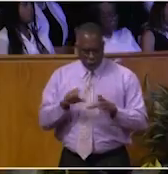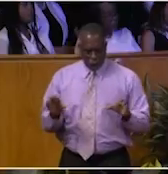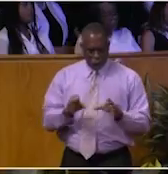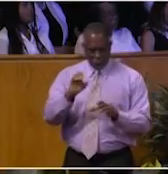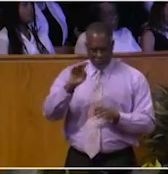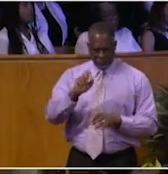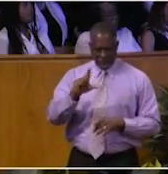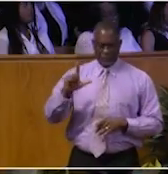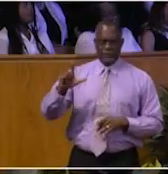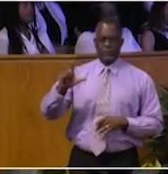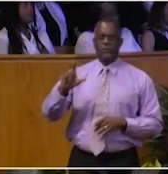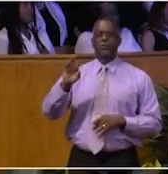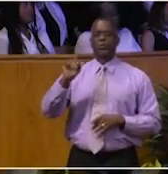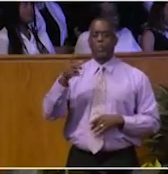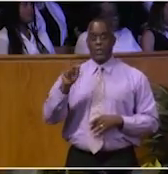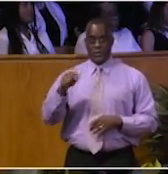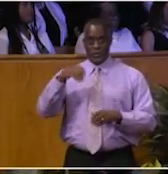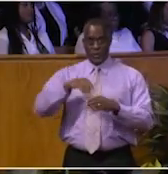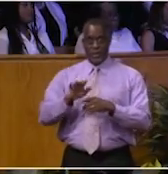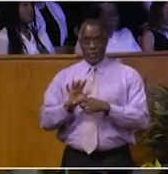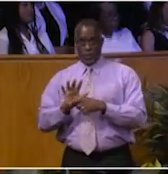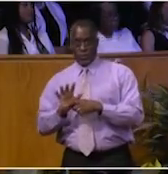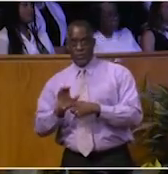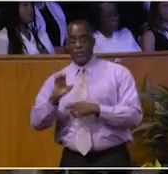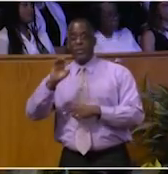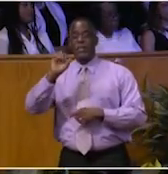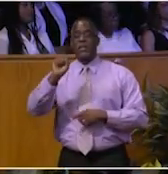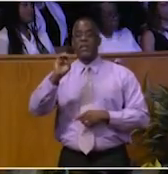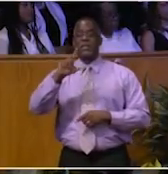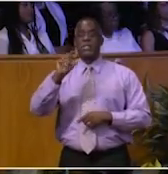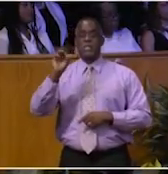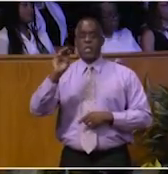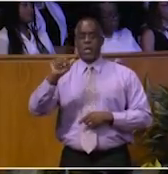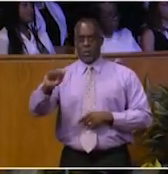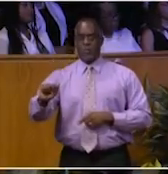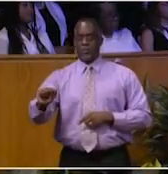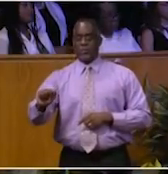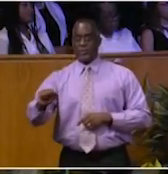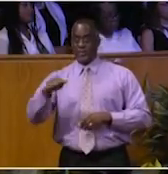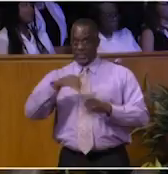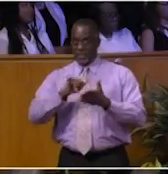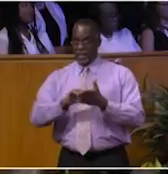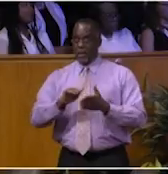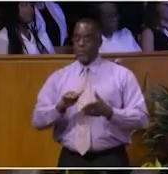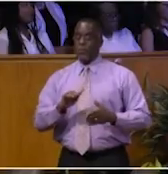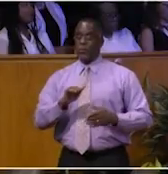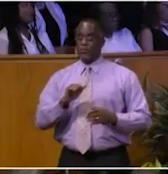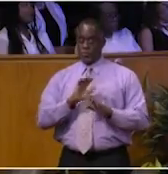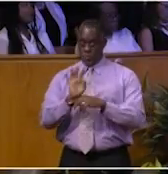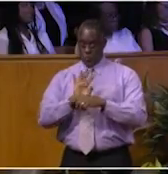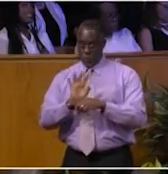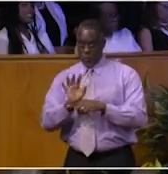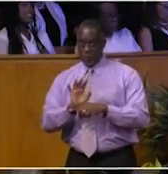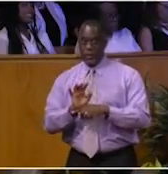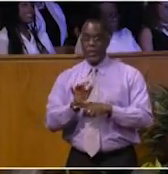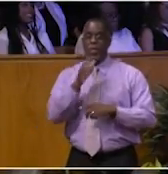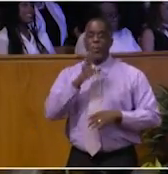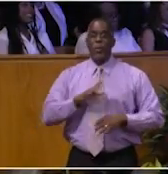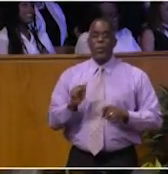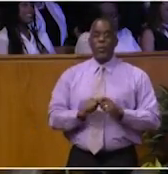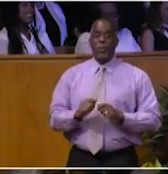movie entitled Selma. If you don't recall her character, she was the woman with the cat